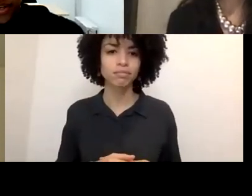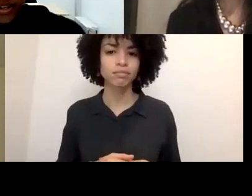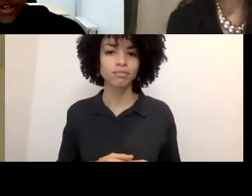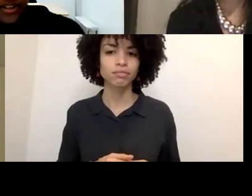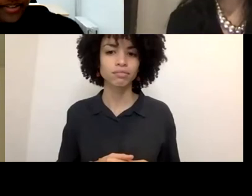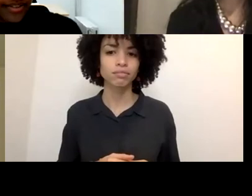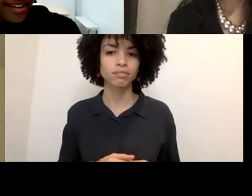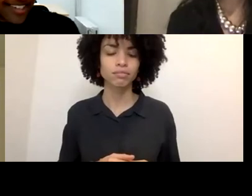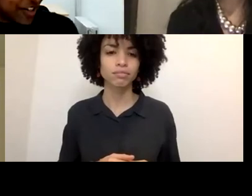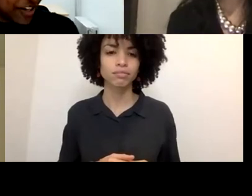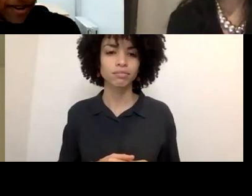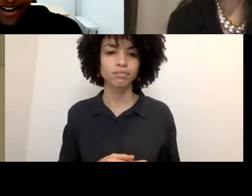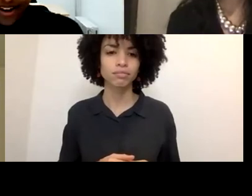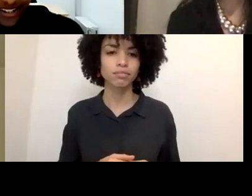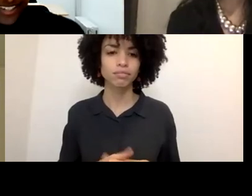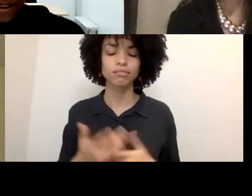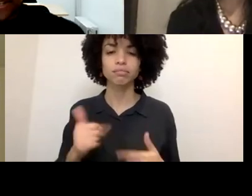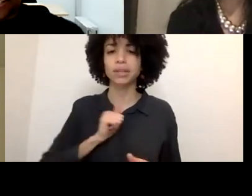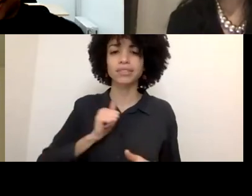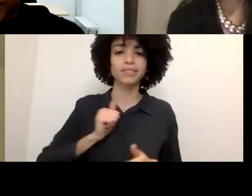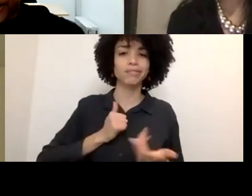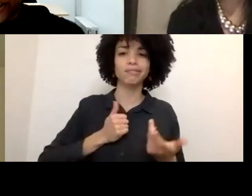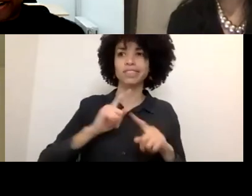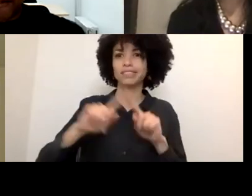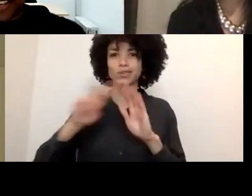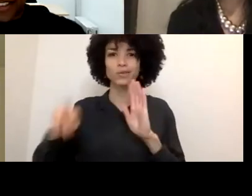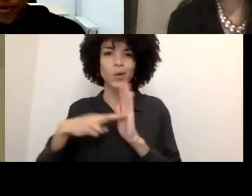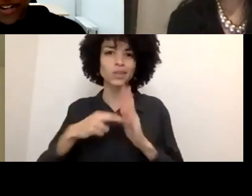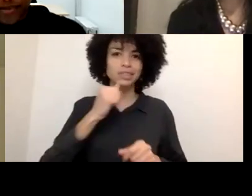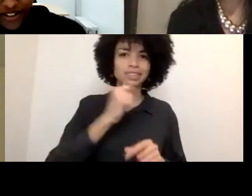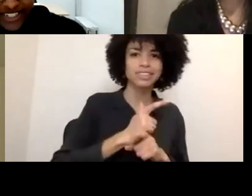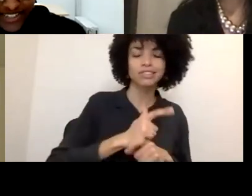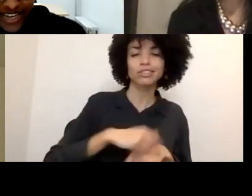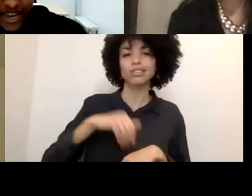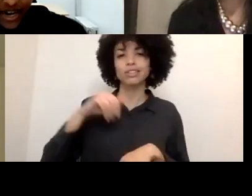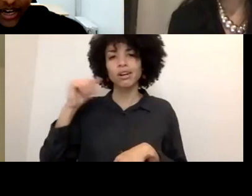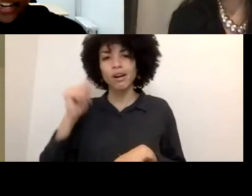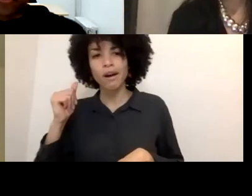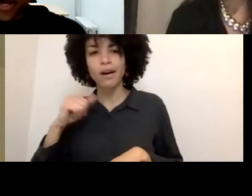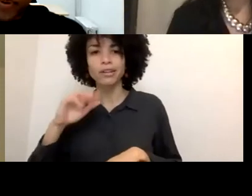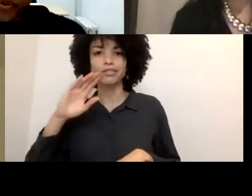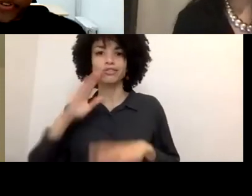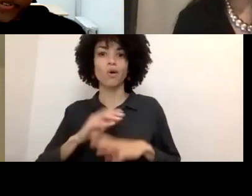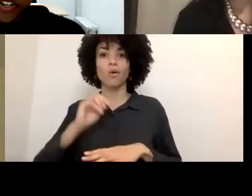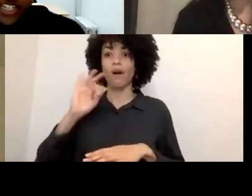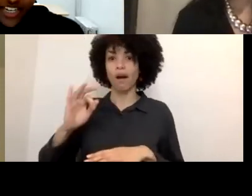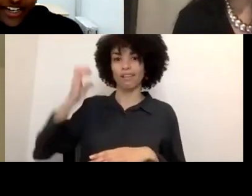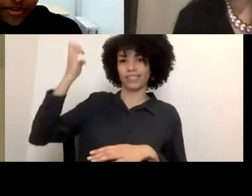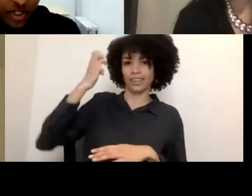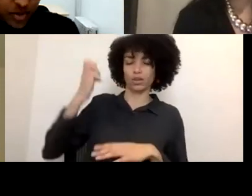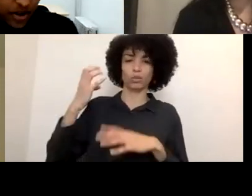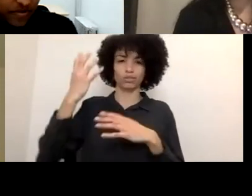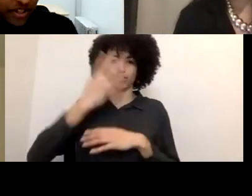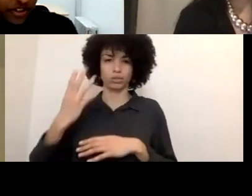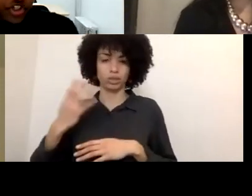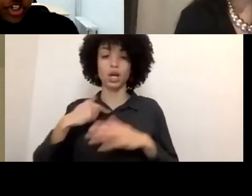am a sister, I'm an aunt, I'm a daughter of Ethiopian immigrants, and I grew up in Northern Virginia,